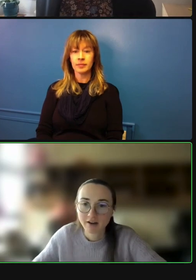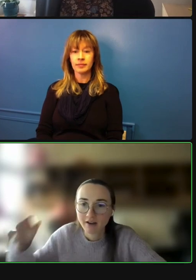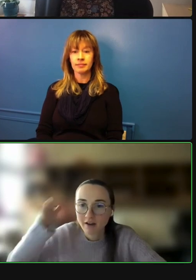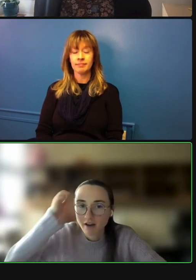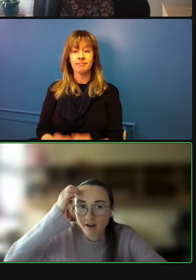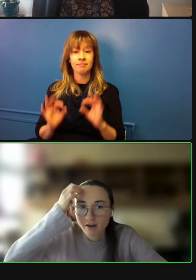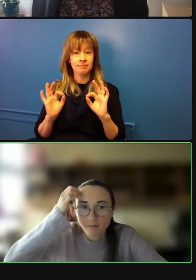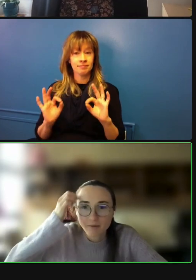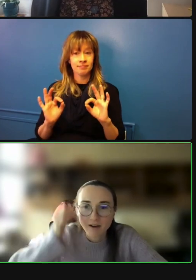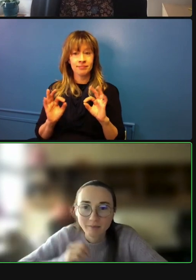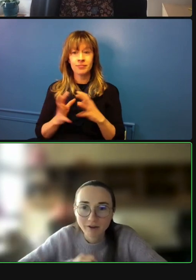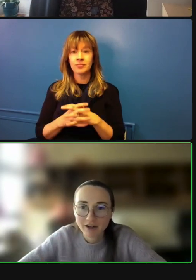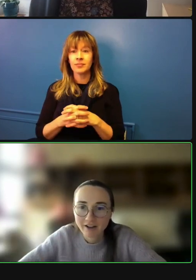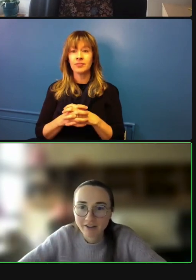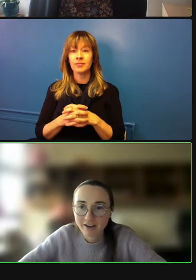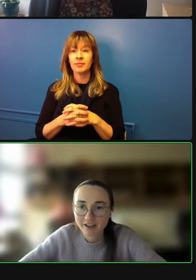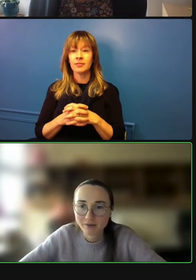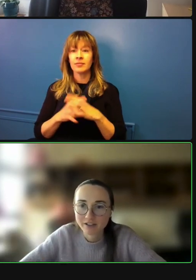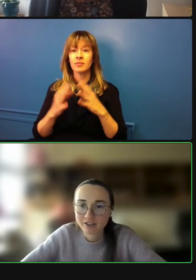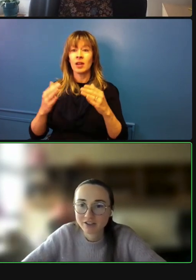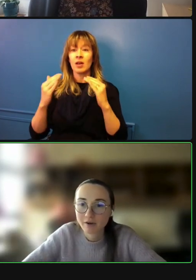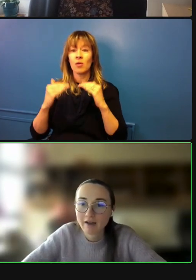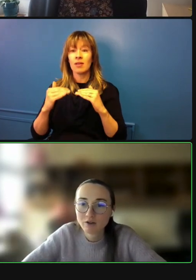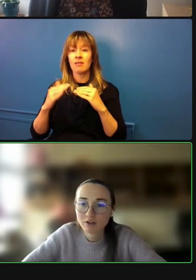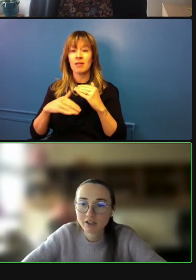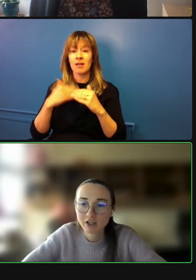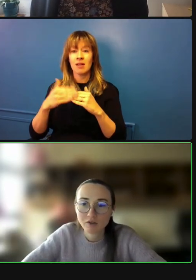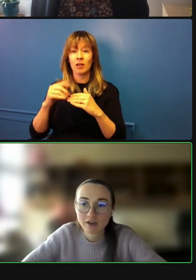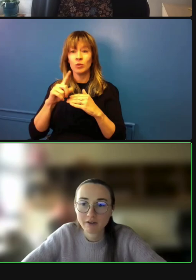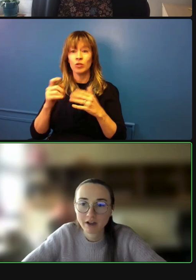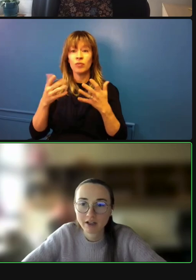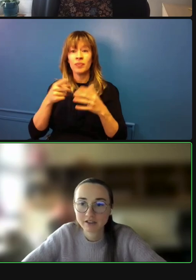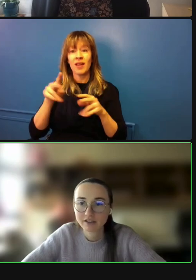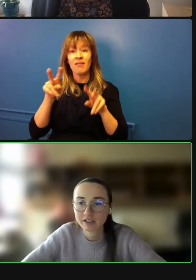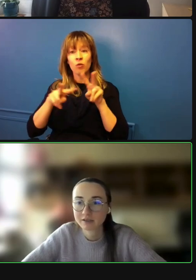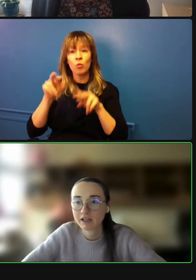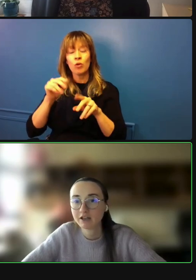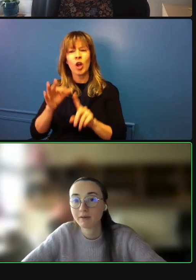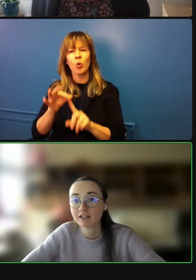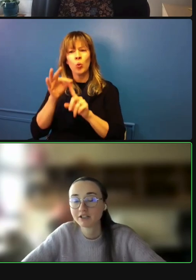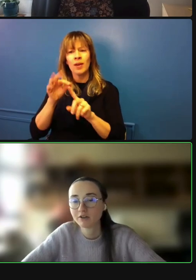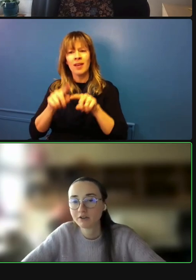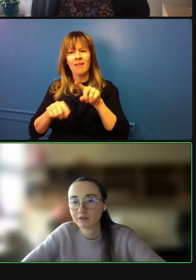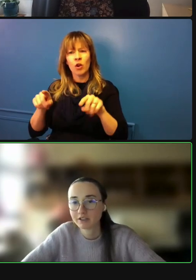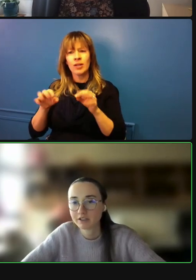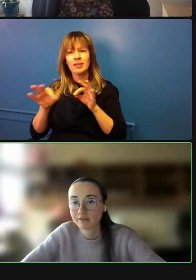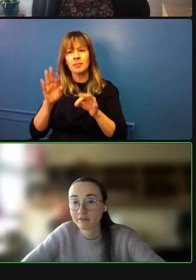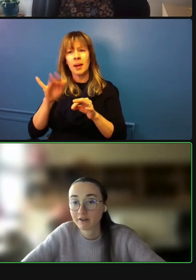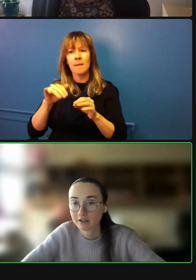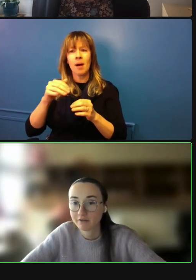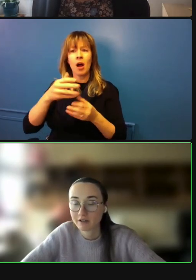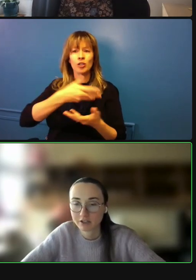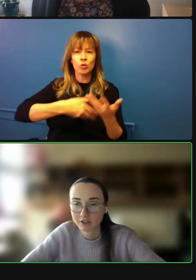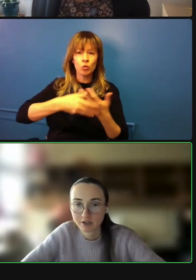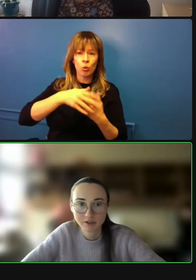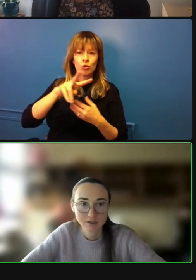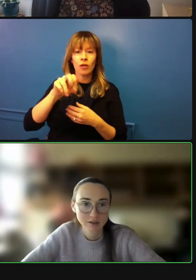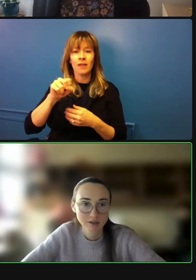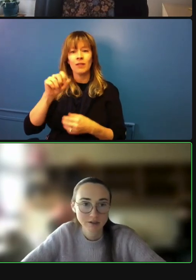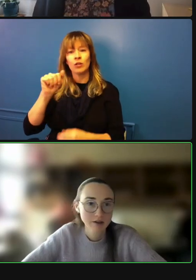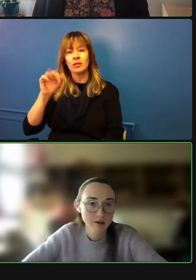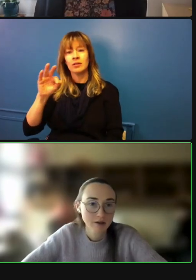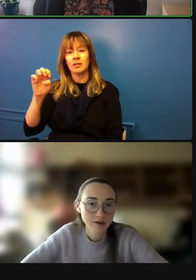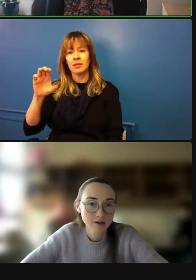Okay, great. I'm going to read out the next question. So have you looked at unique variances explained by social versus affective